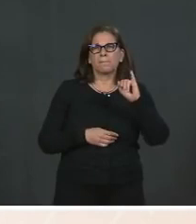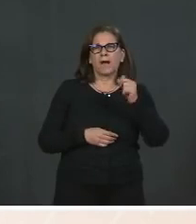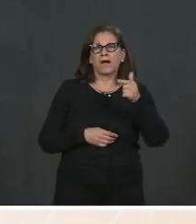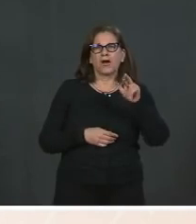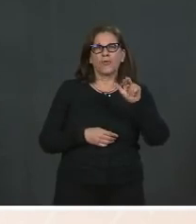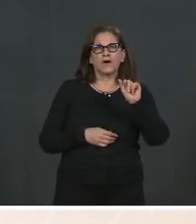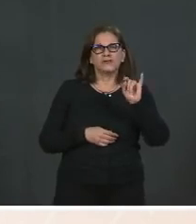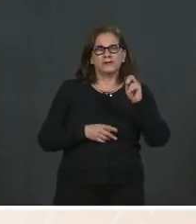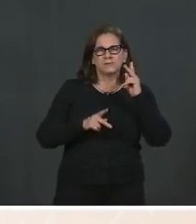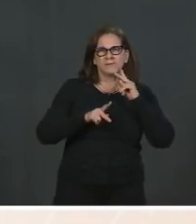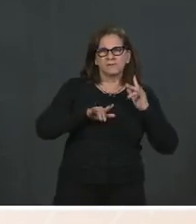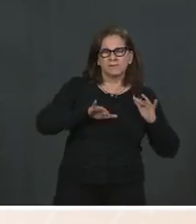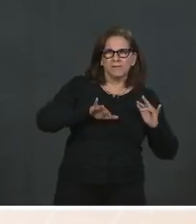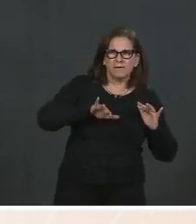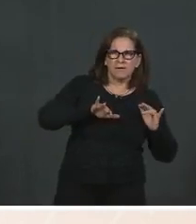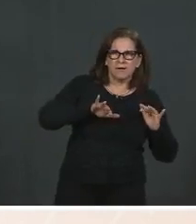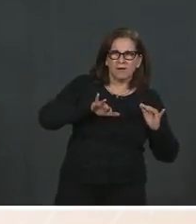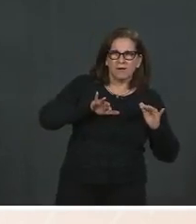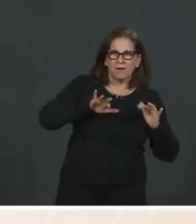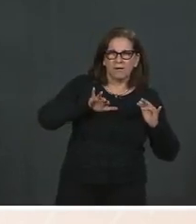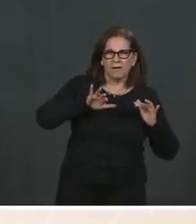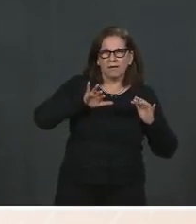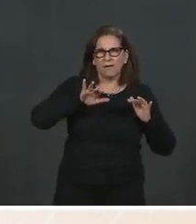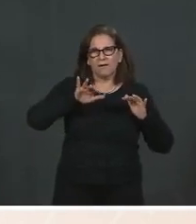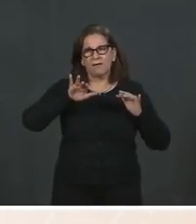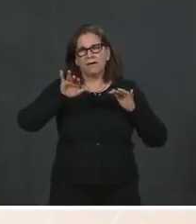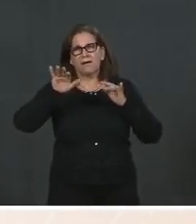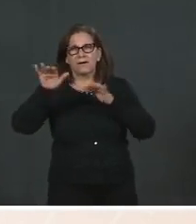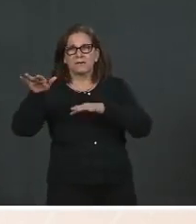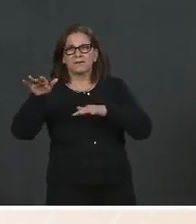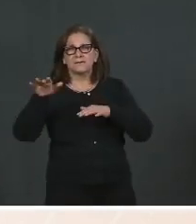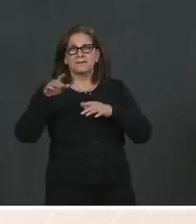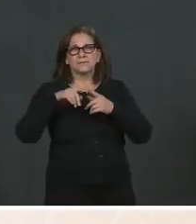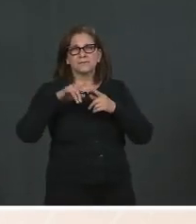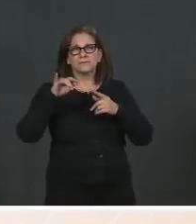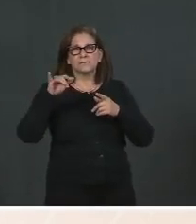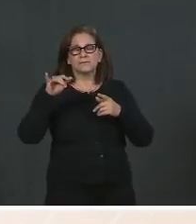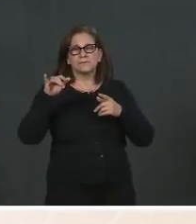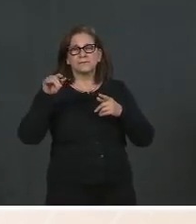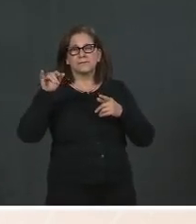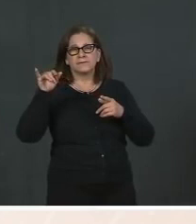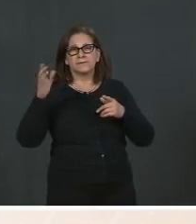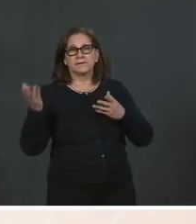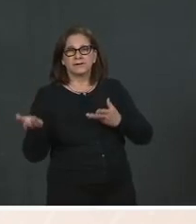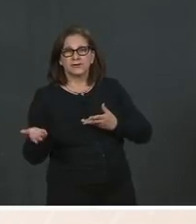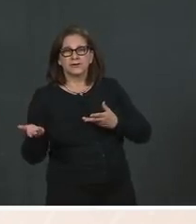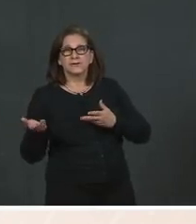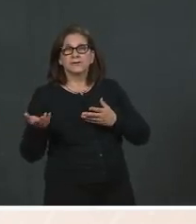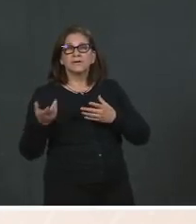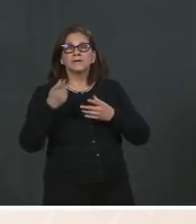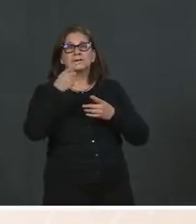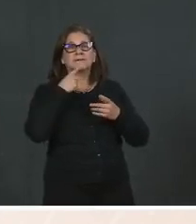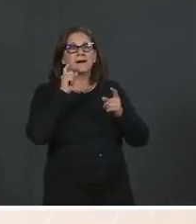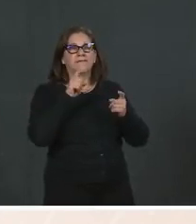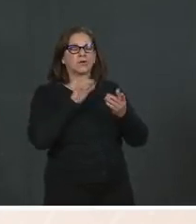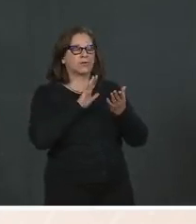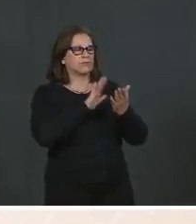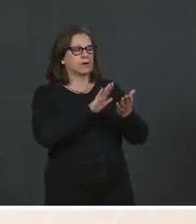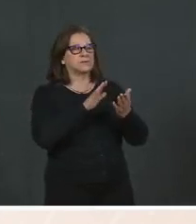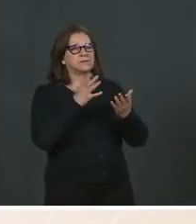to the region, which shows our focus and emphasis on addressing the root causes. And of course, the Vice President of the United States will